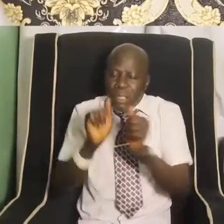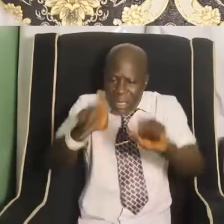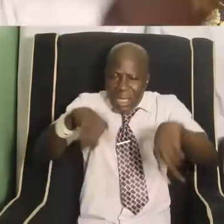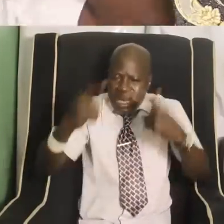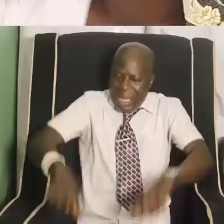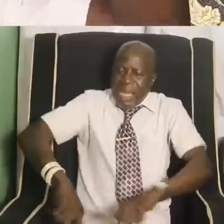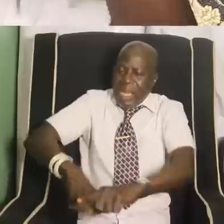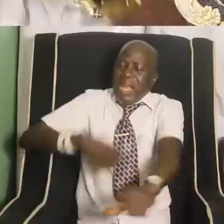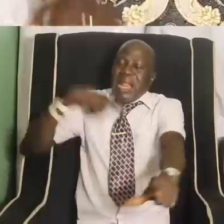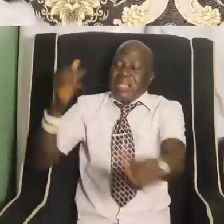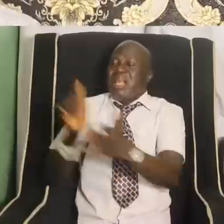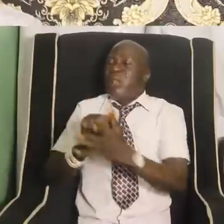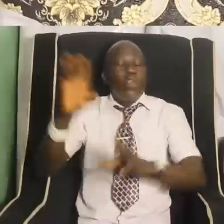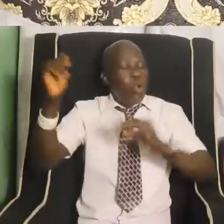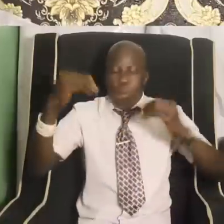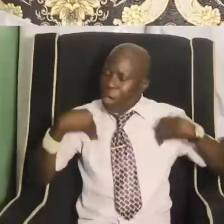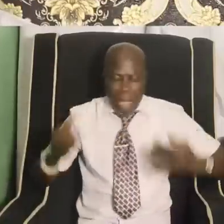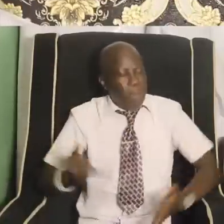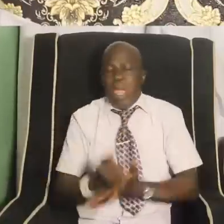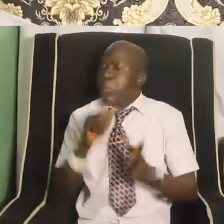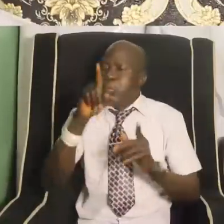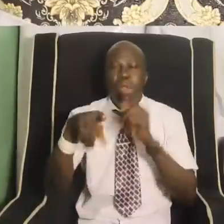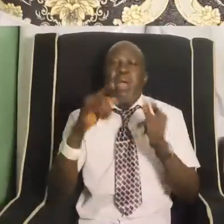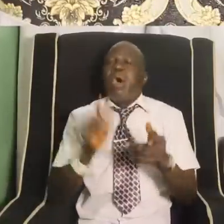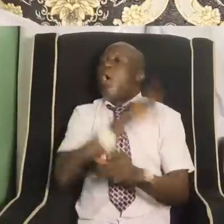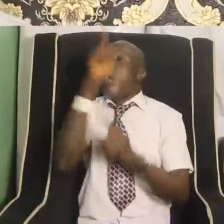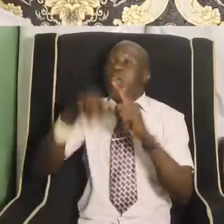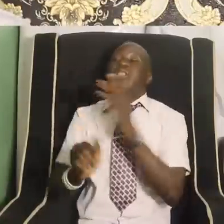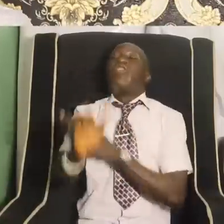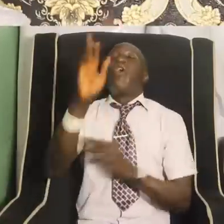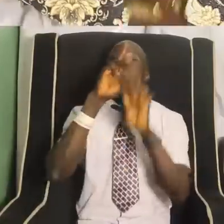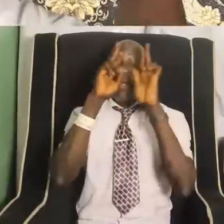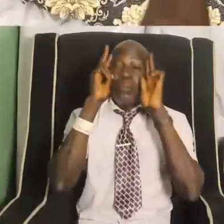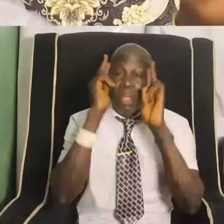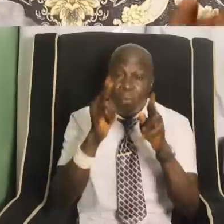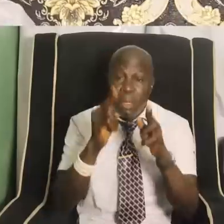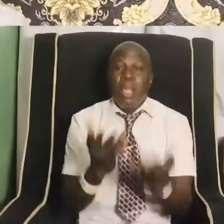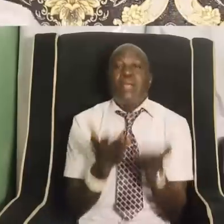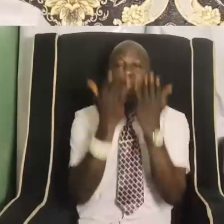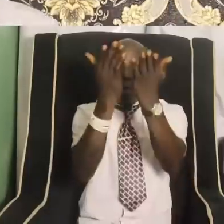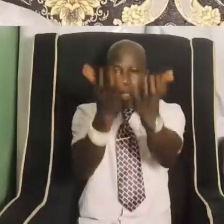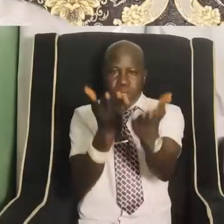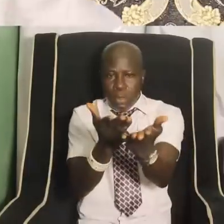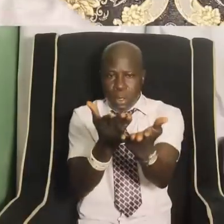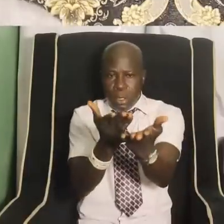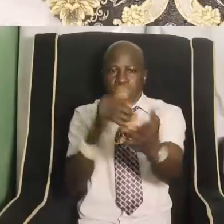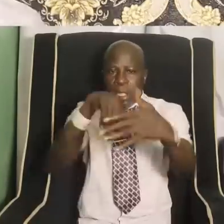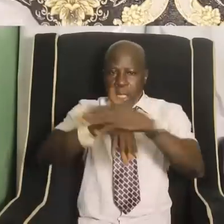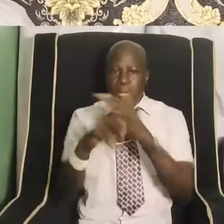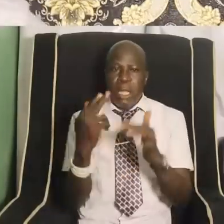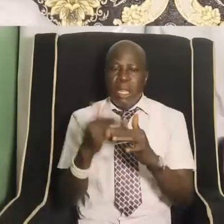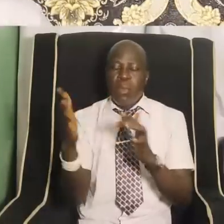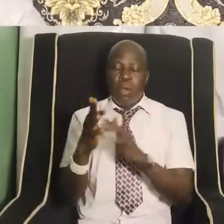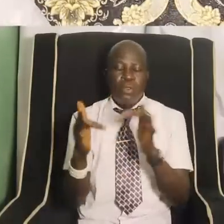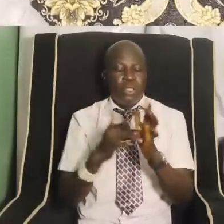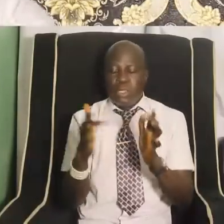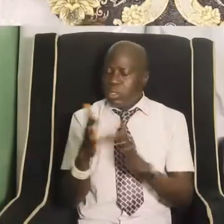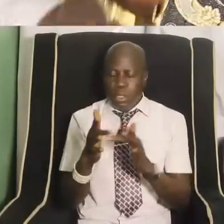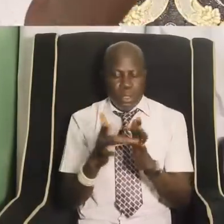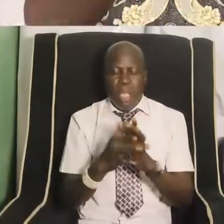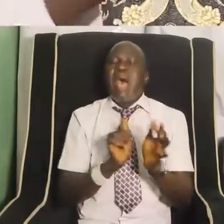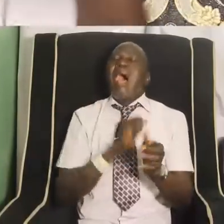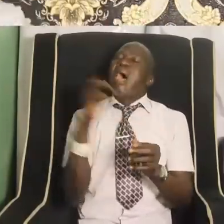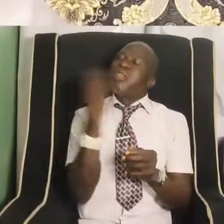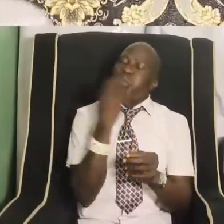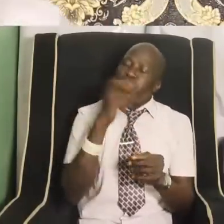longer. Oh, see, I told you, there's no one that can help you. About that only if God intervenes. You spread your hands. In the name of Jesus. Jesus.